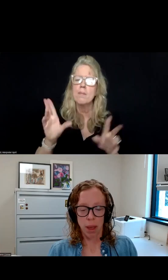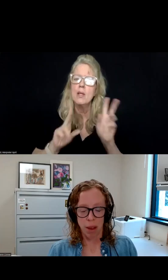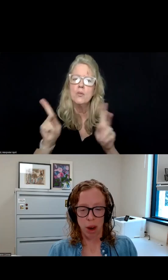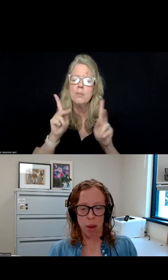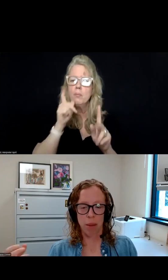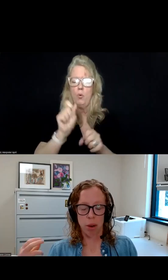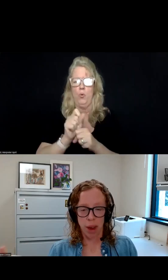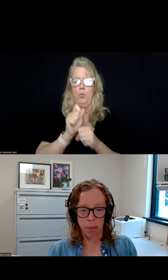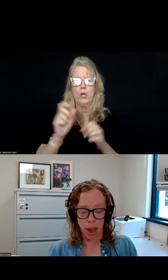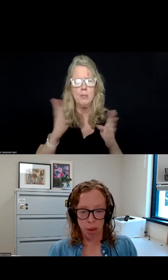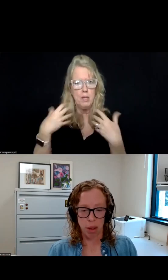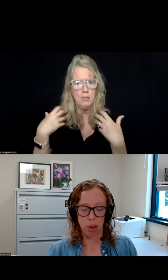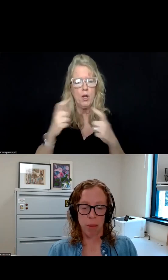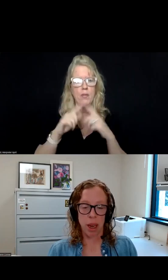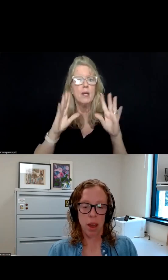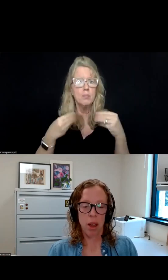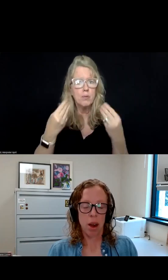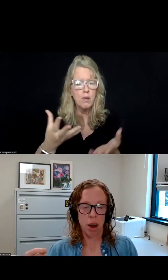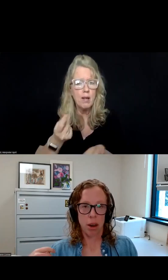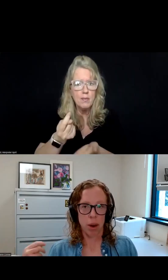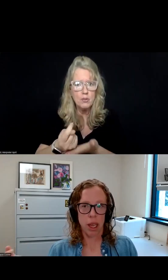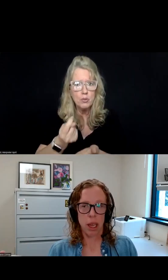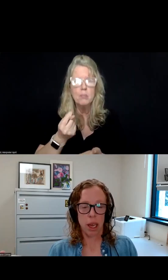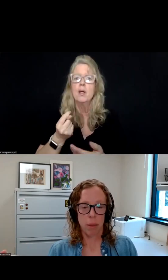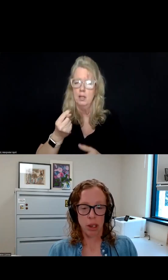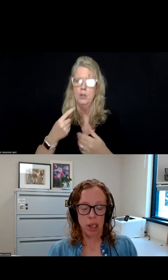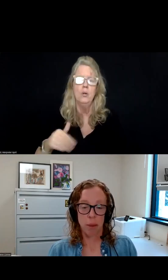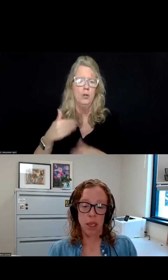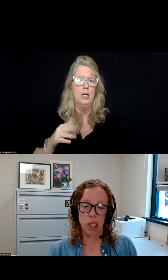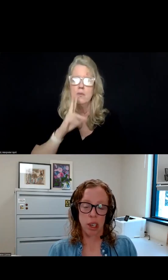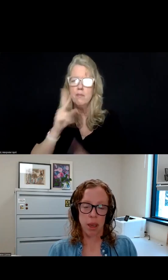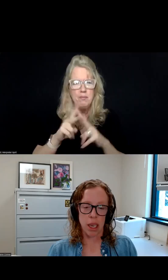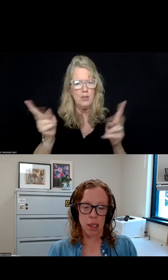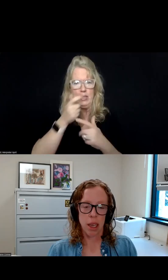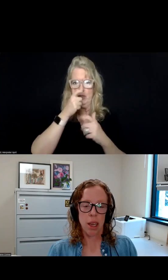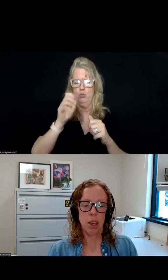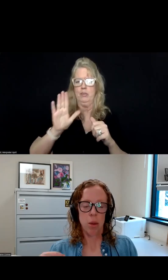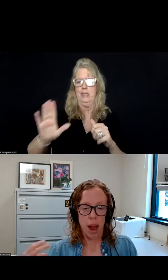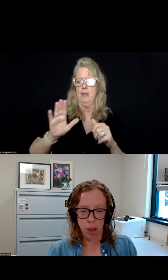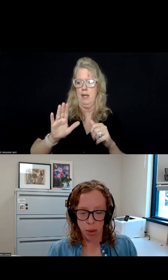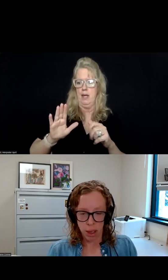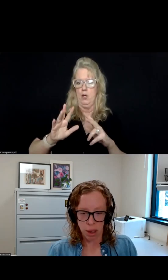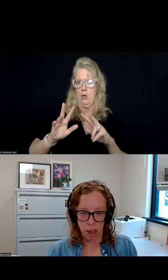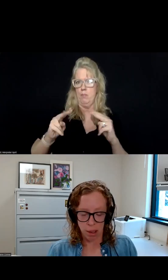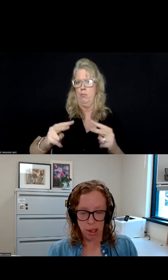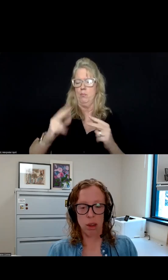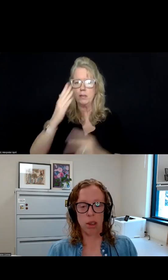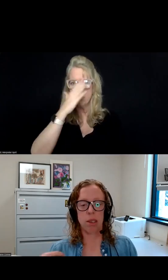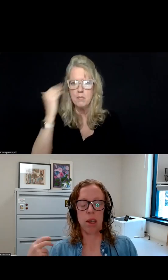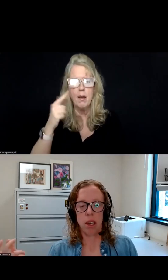in behavioral health and provide behavioral health treatment are in a really interesting position because you have